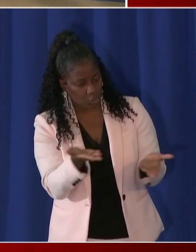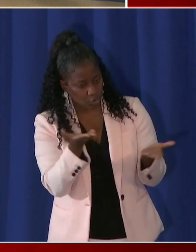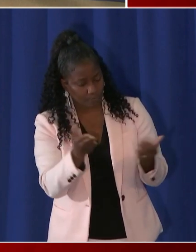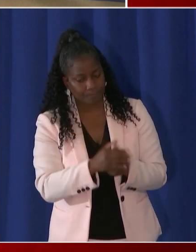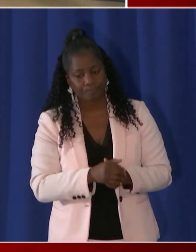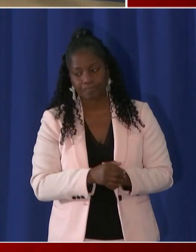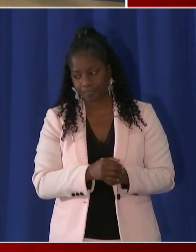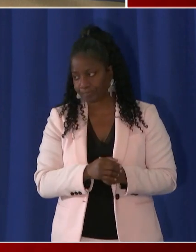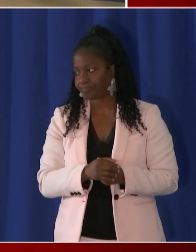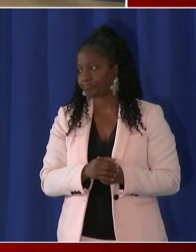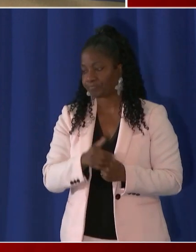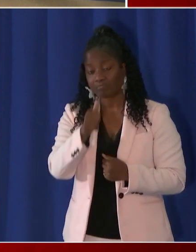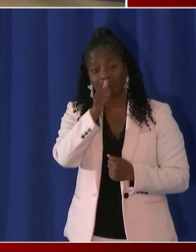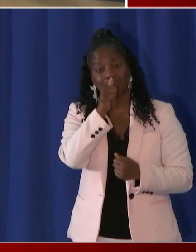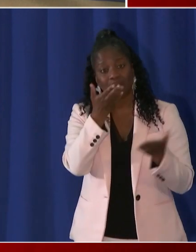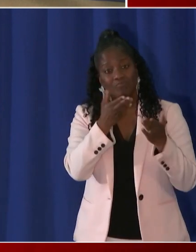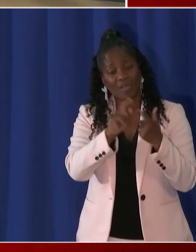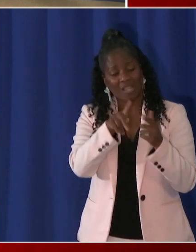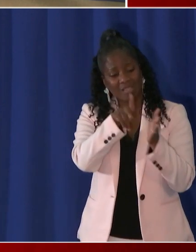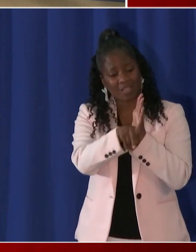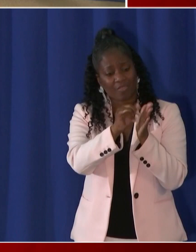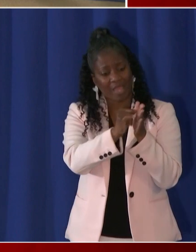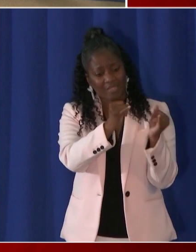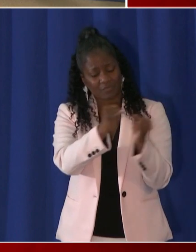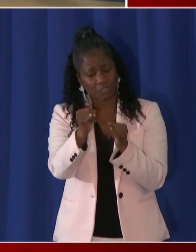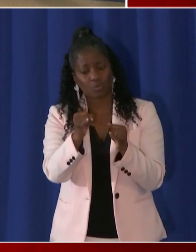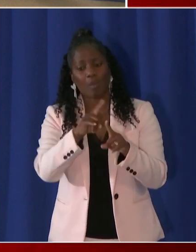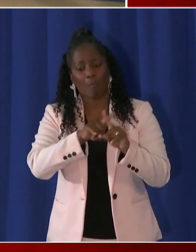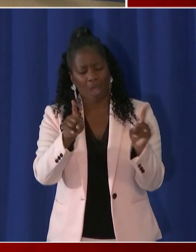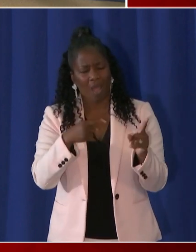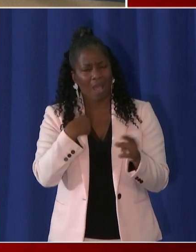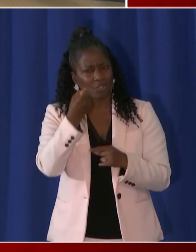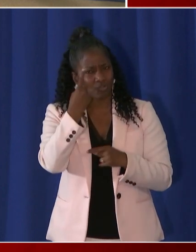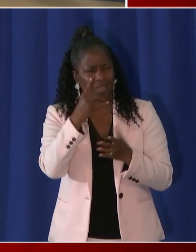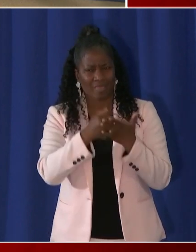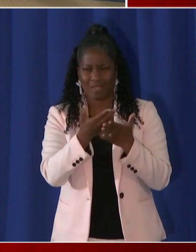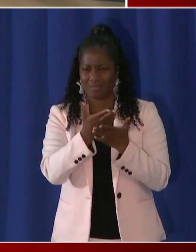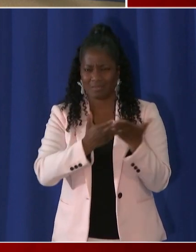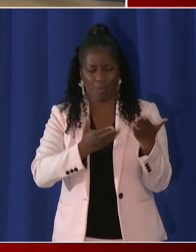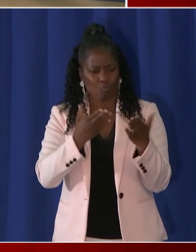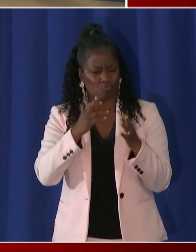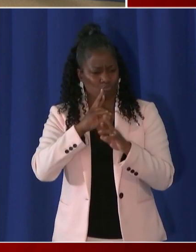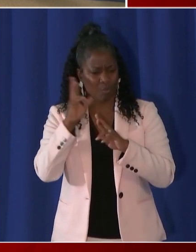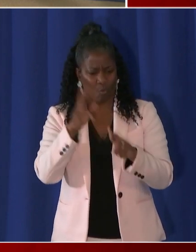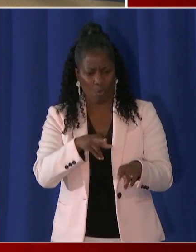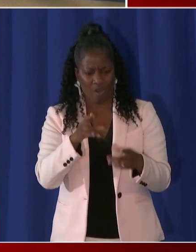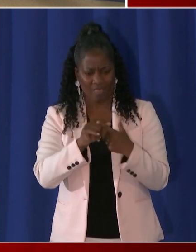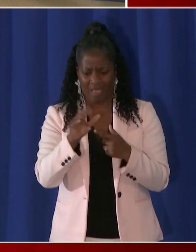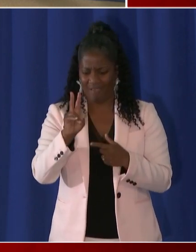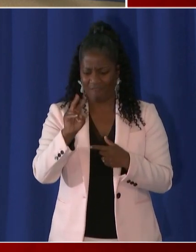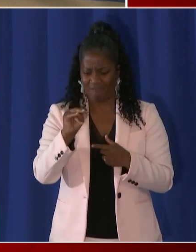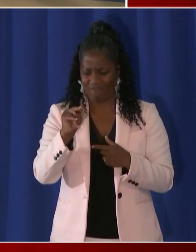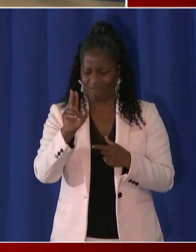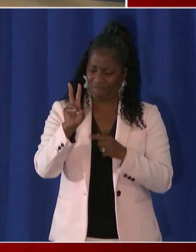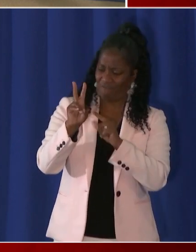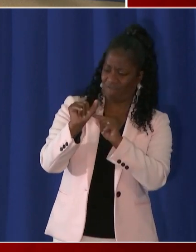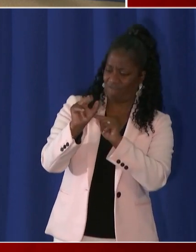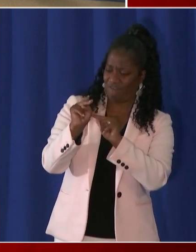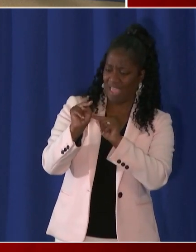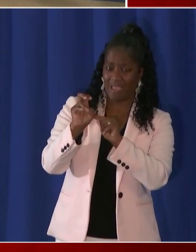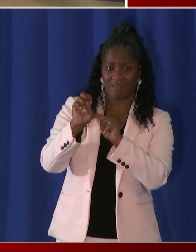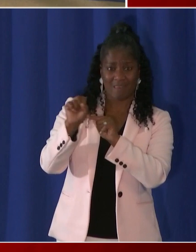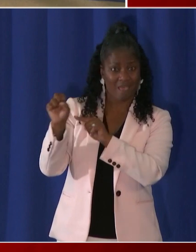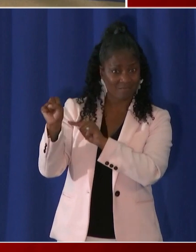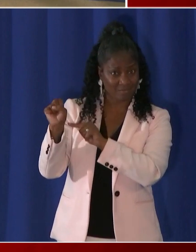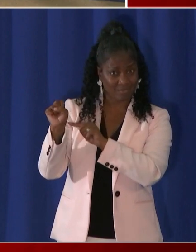Secret Service officers killed that individual, but I understand that there's some report out that this Ness sniper